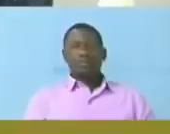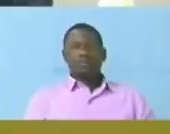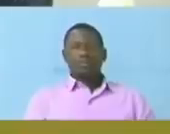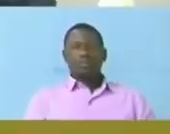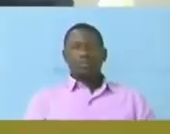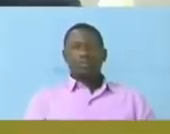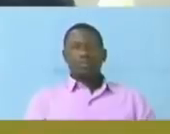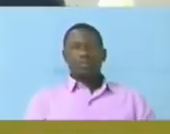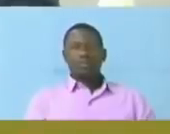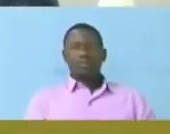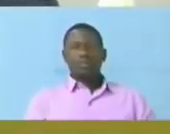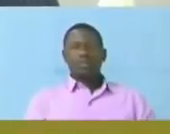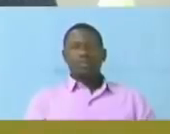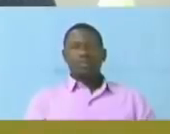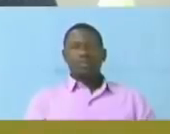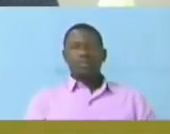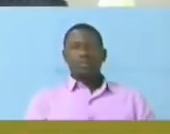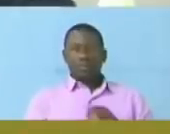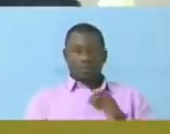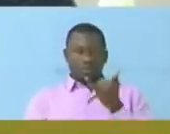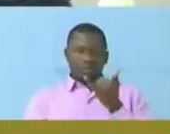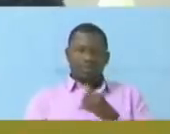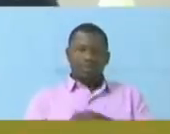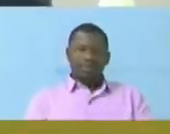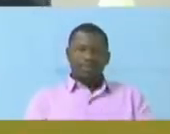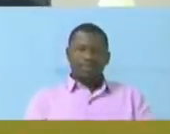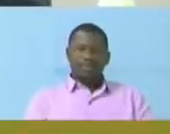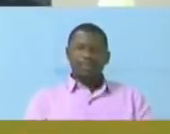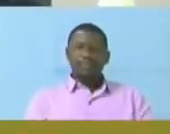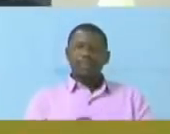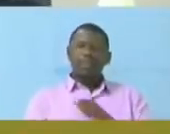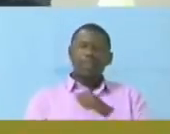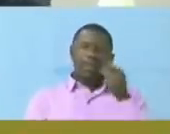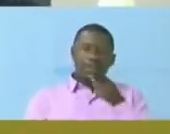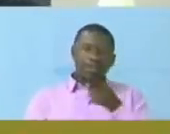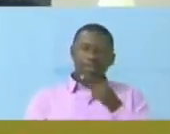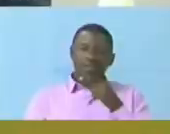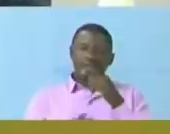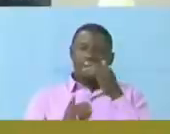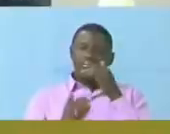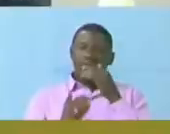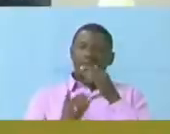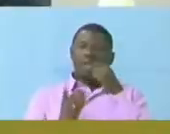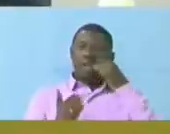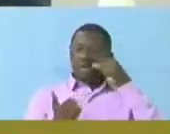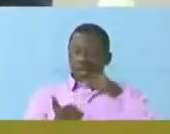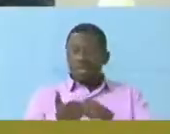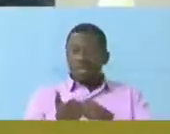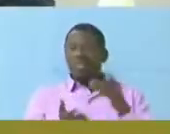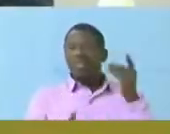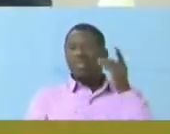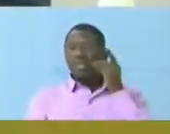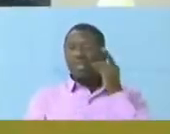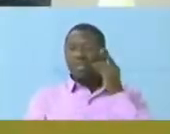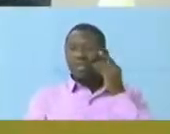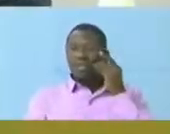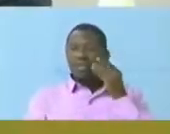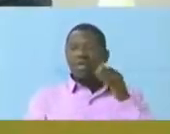Yes. Ha. And this letter is dated 4th